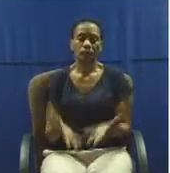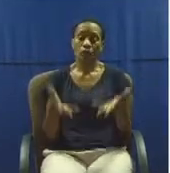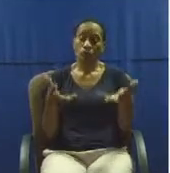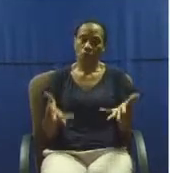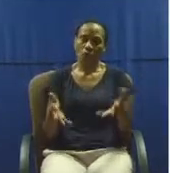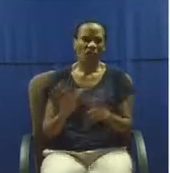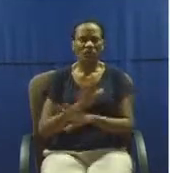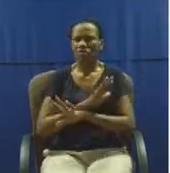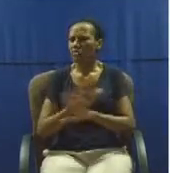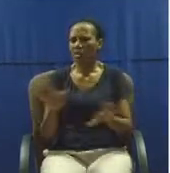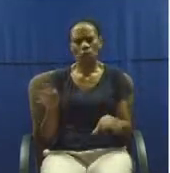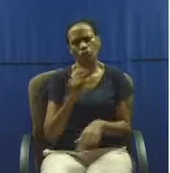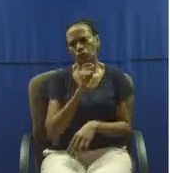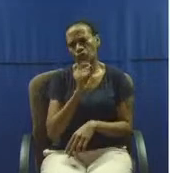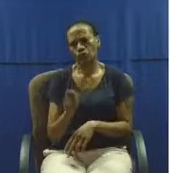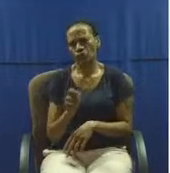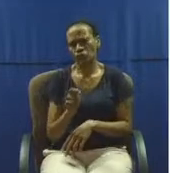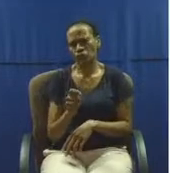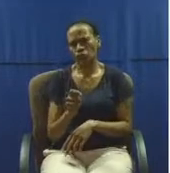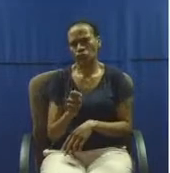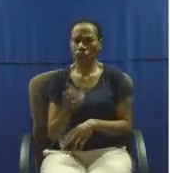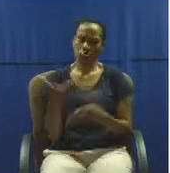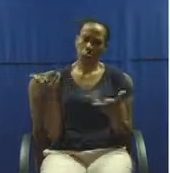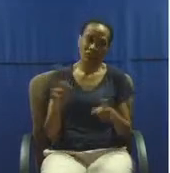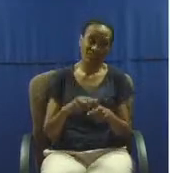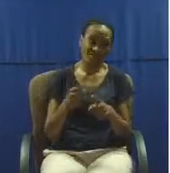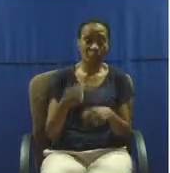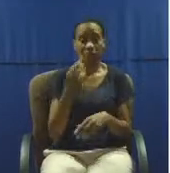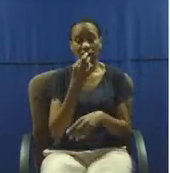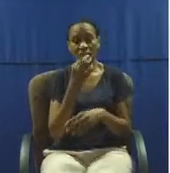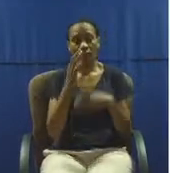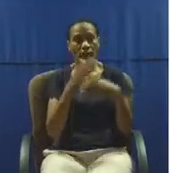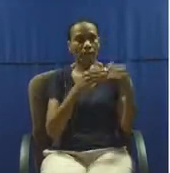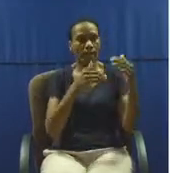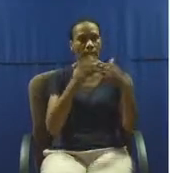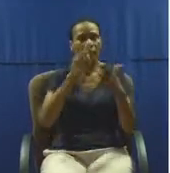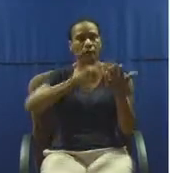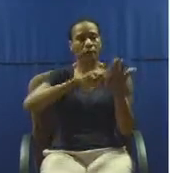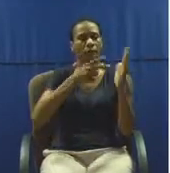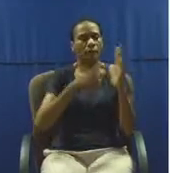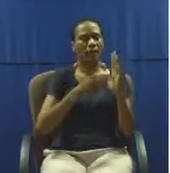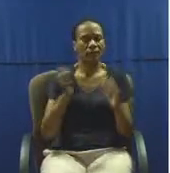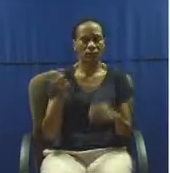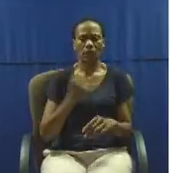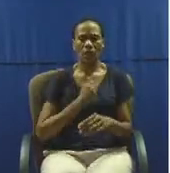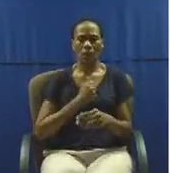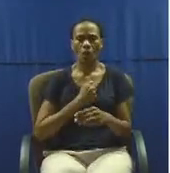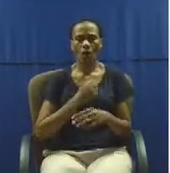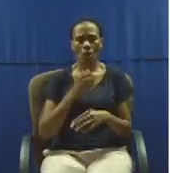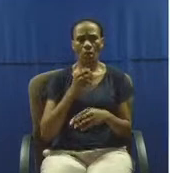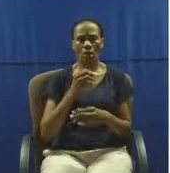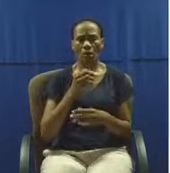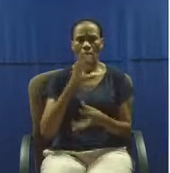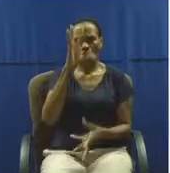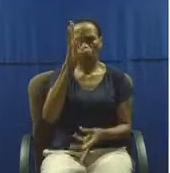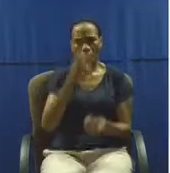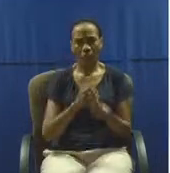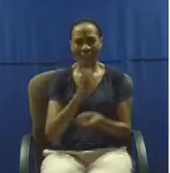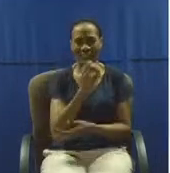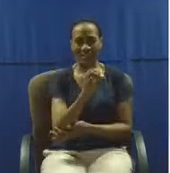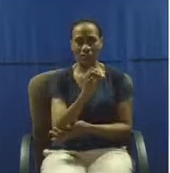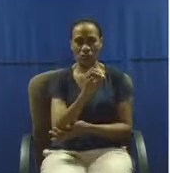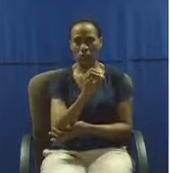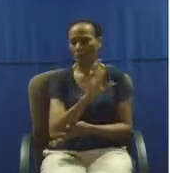that, for instance, our infrastructure plans are amounting to zero. We've come here and